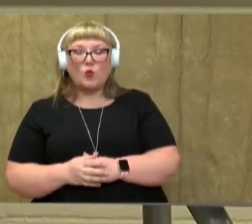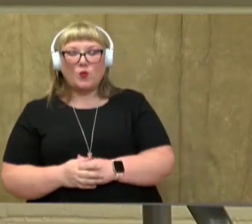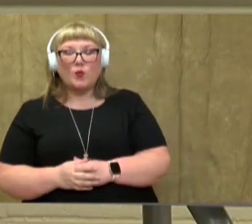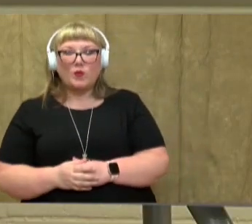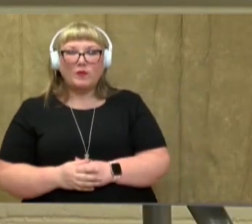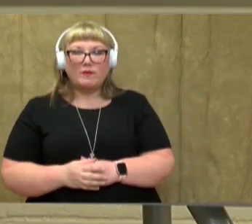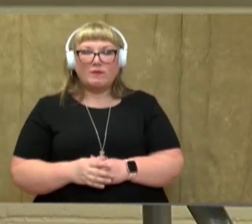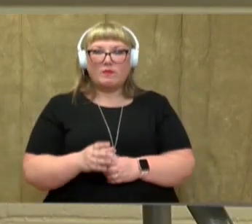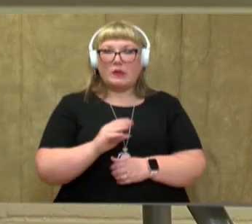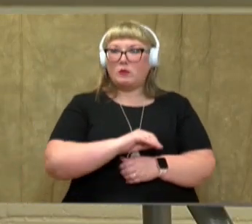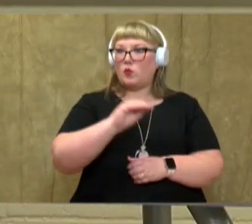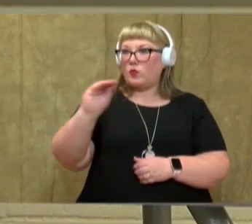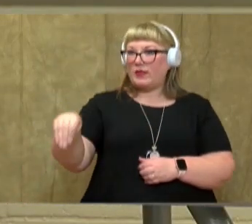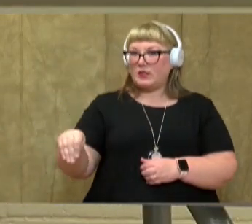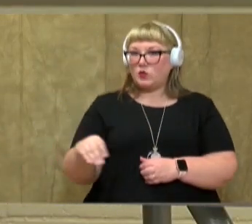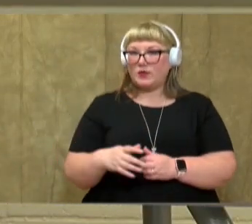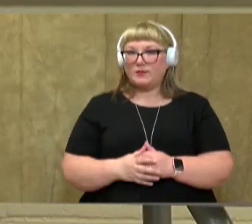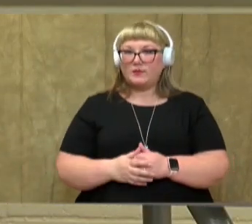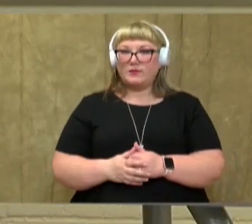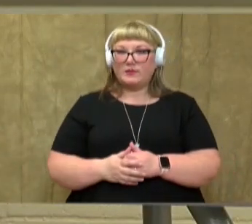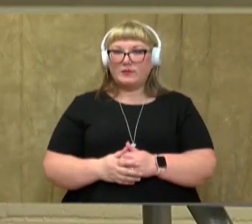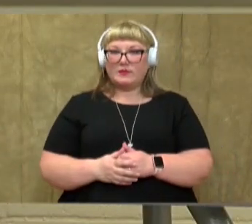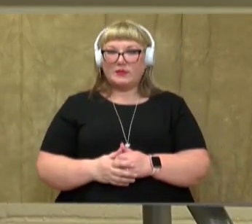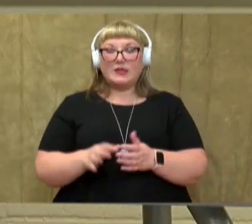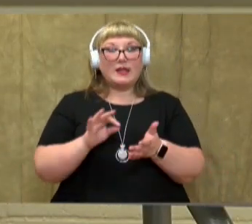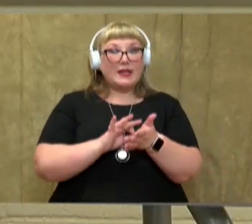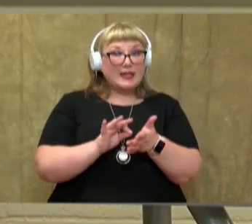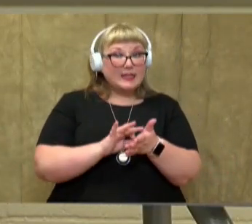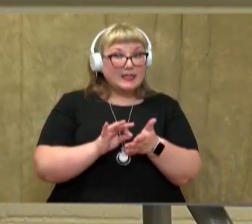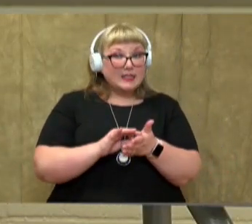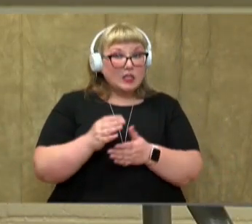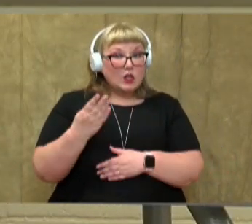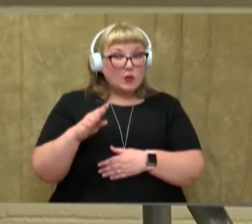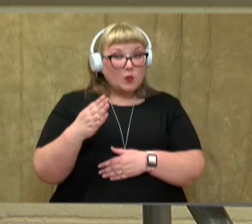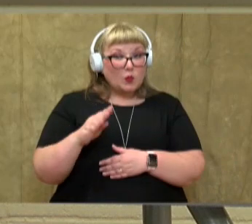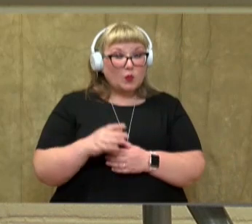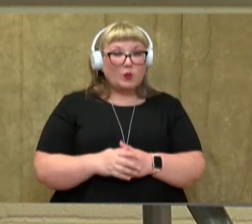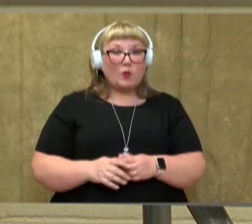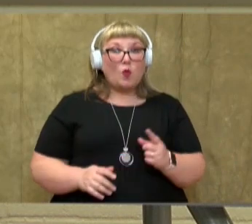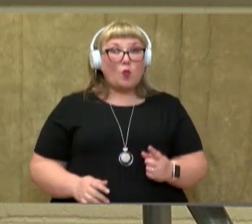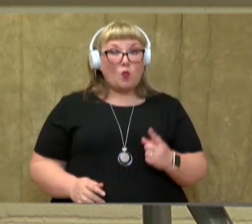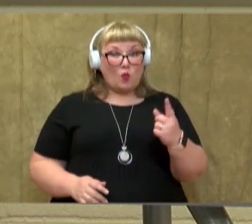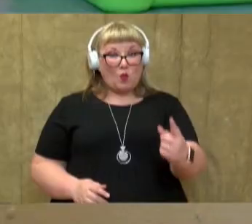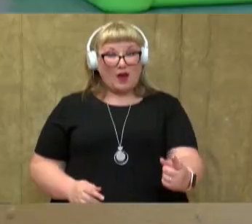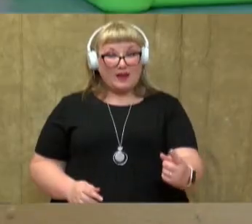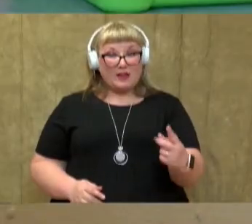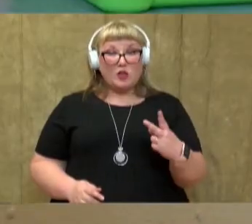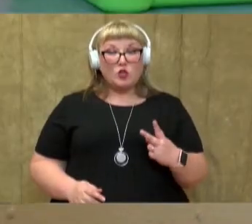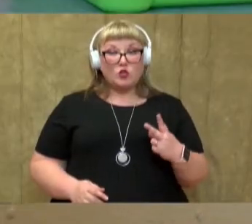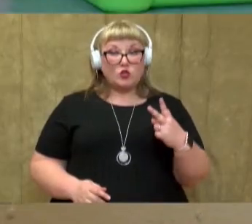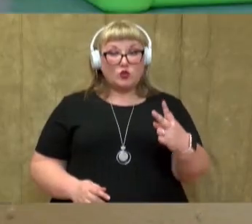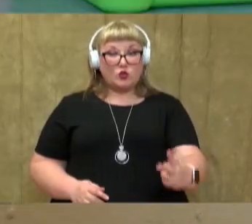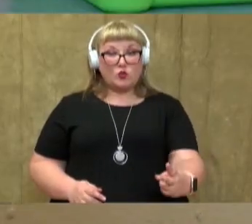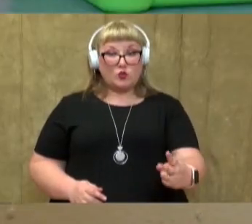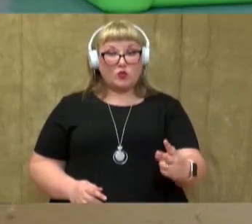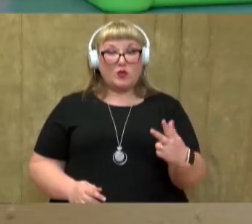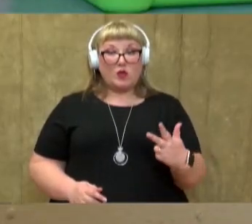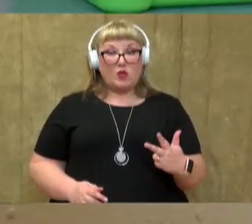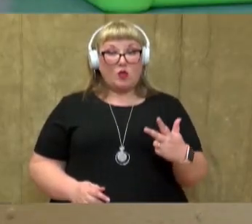basket. We'll move this one. Let's count these blue guinea pigs. One,